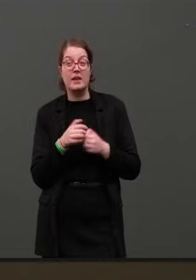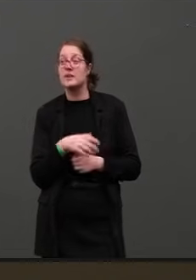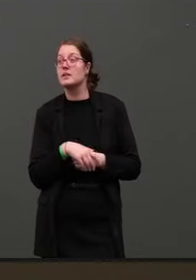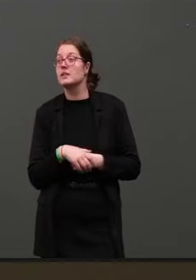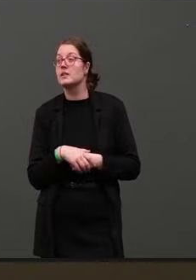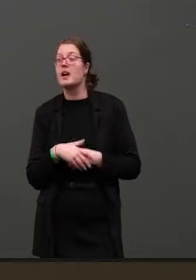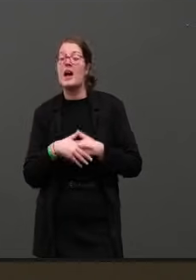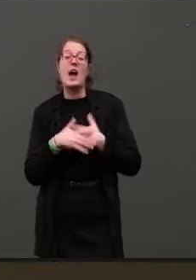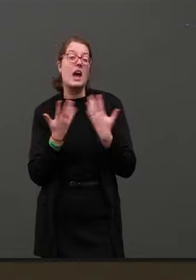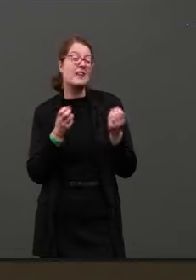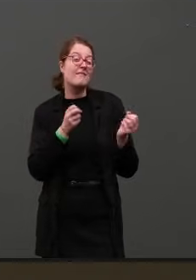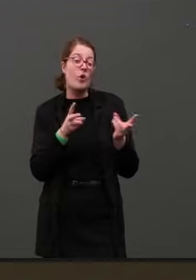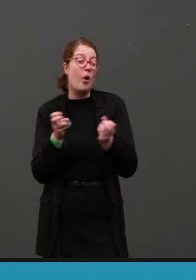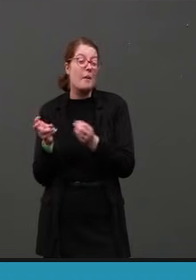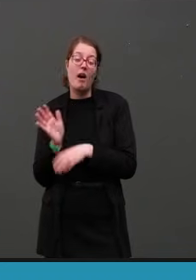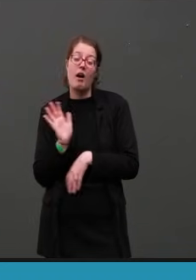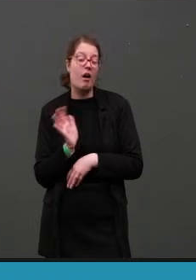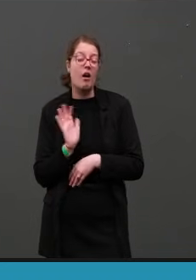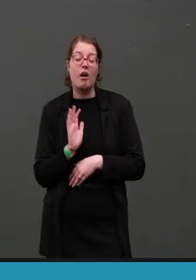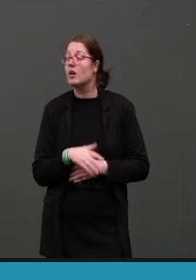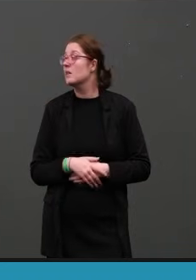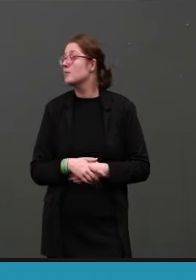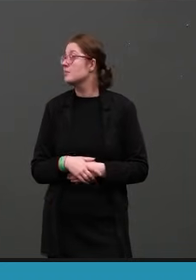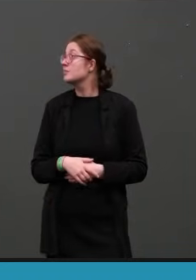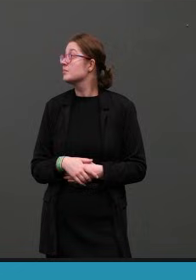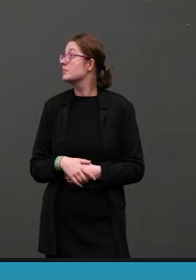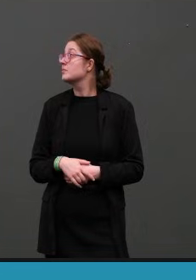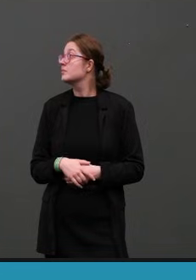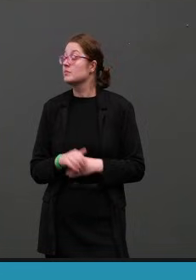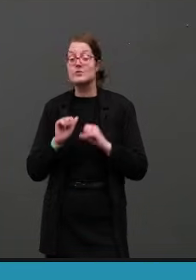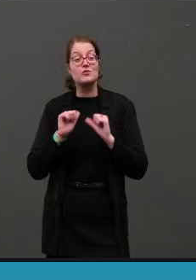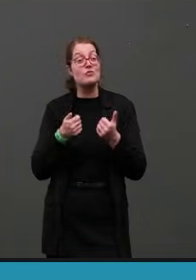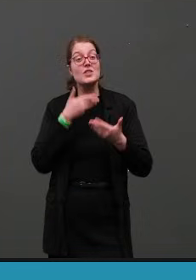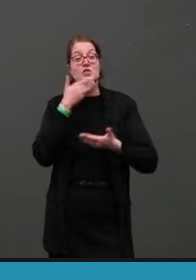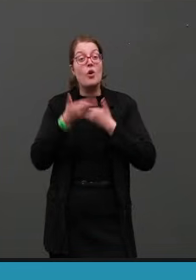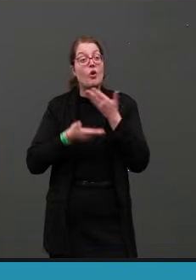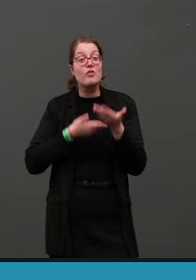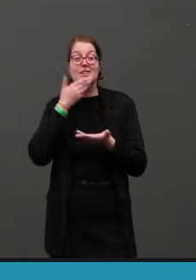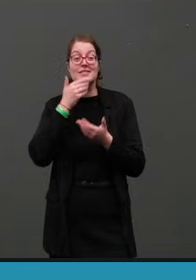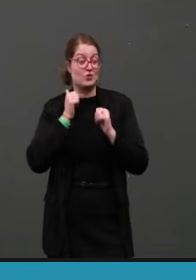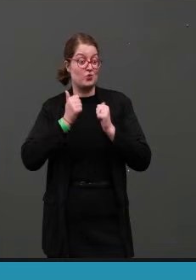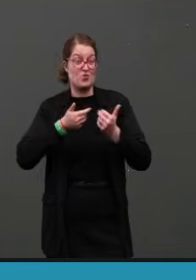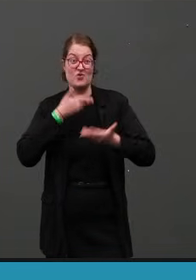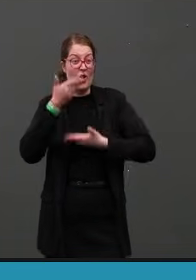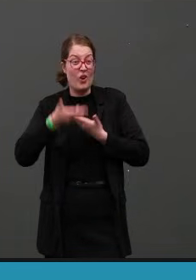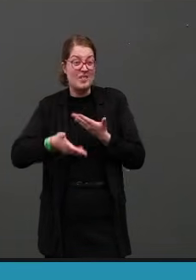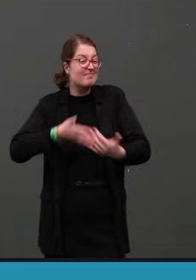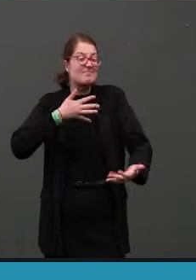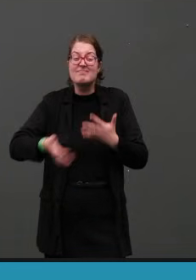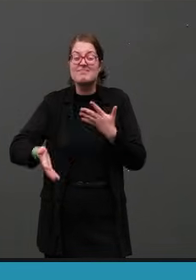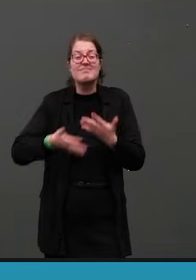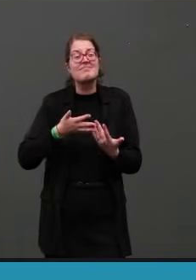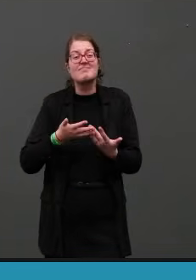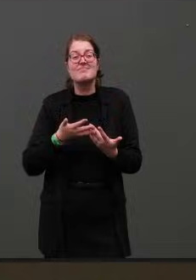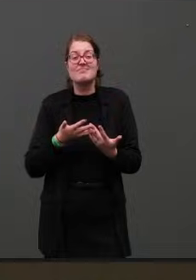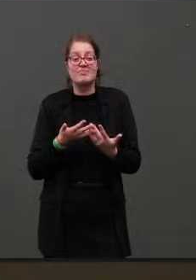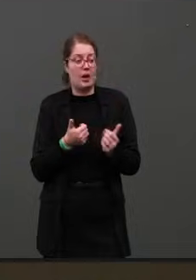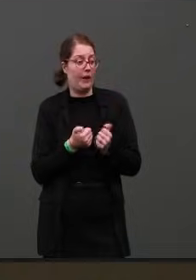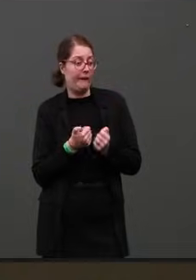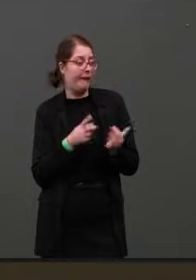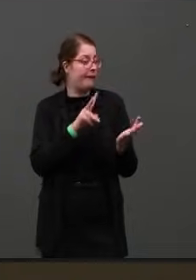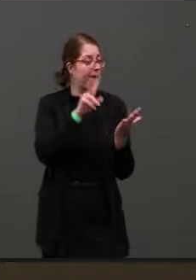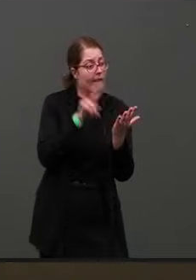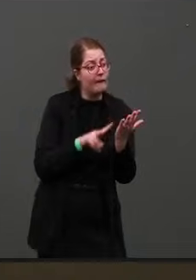all. Because a great story is a great story, no matter how it's told.